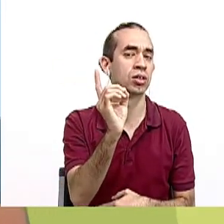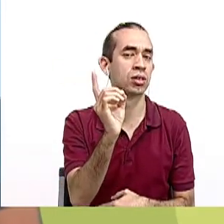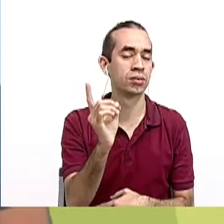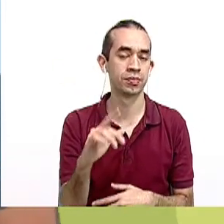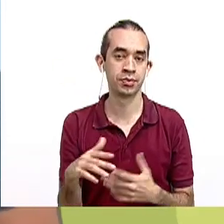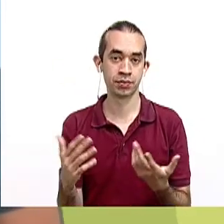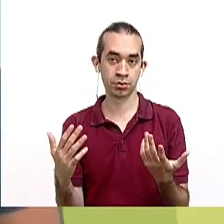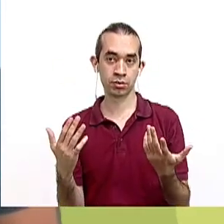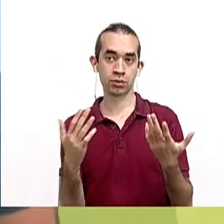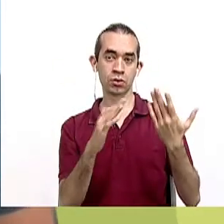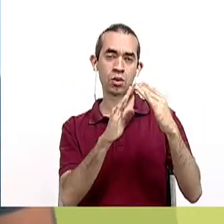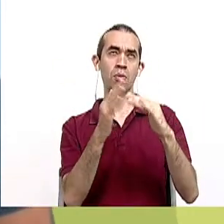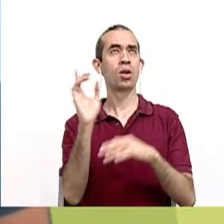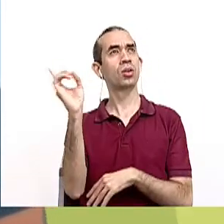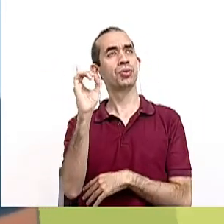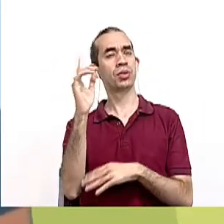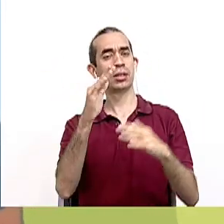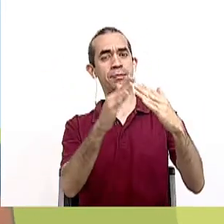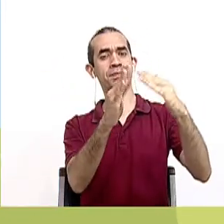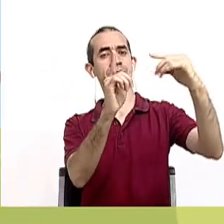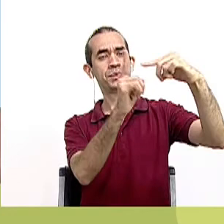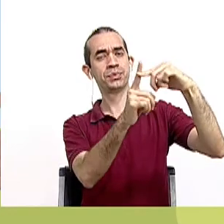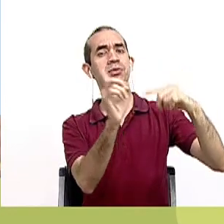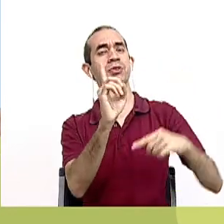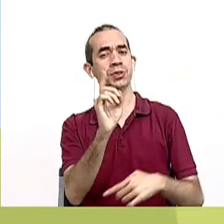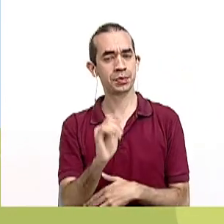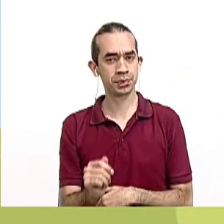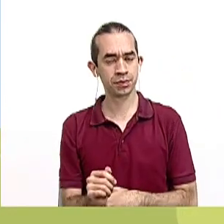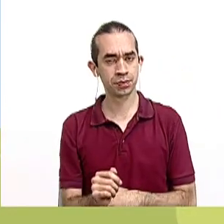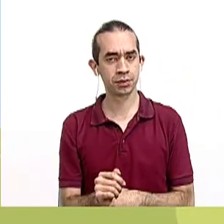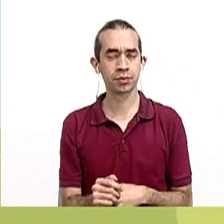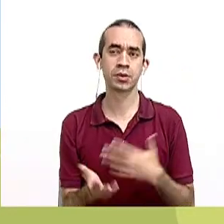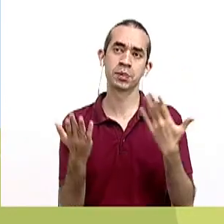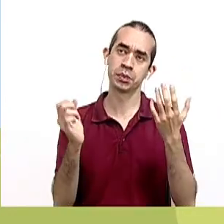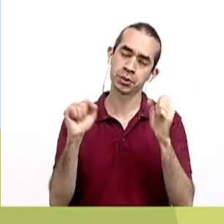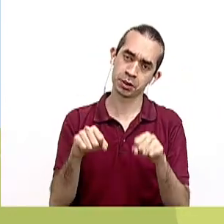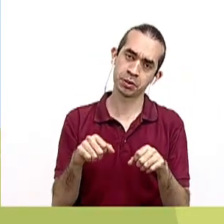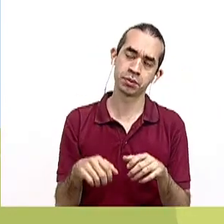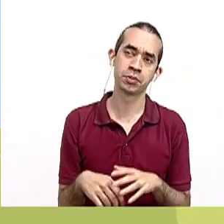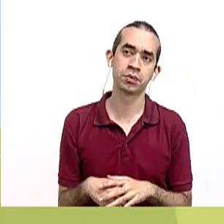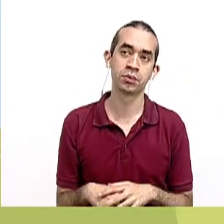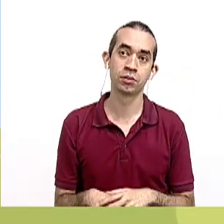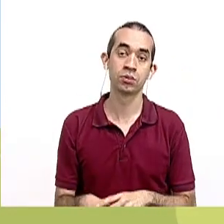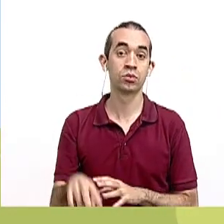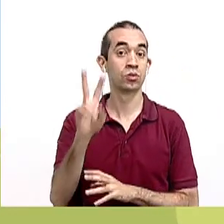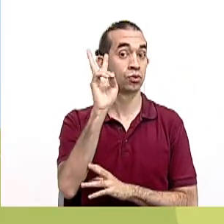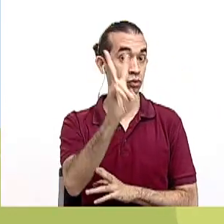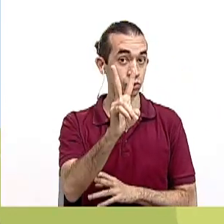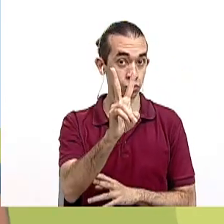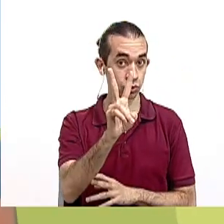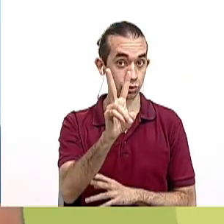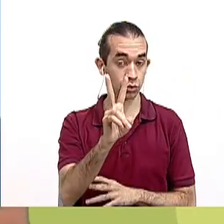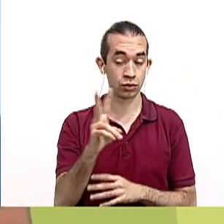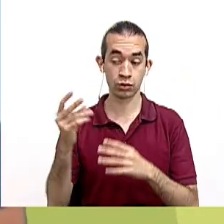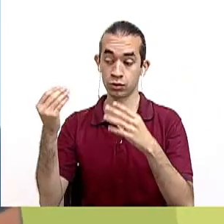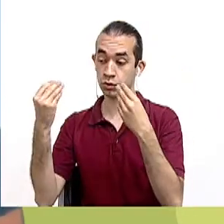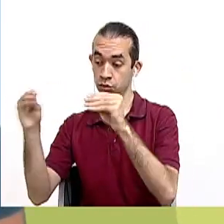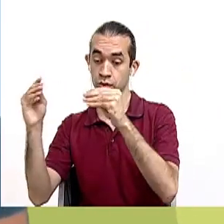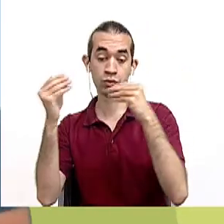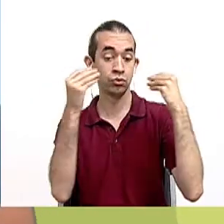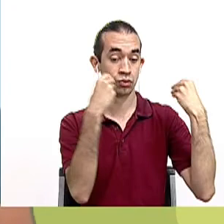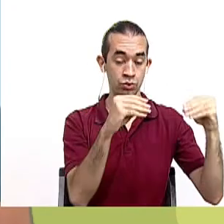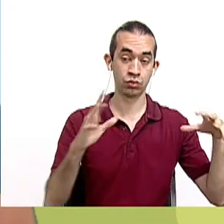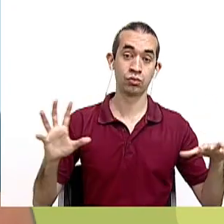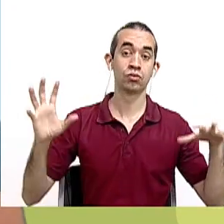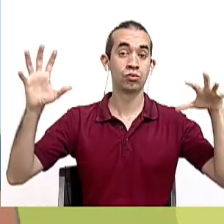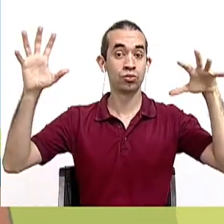me, where is the church? Okay, so maybe you can say there are 2 stores. Okay,